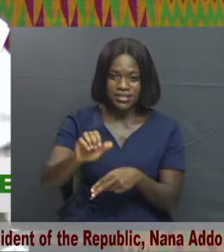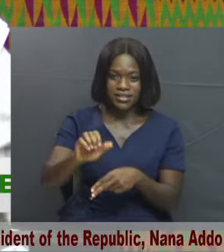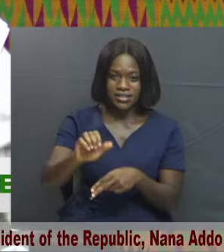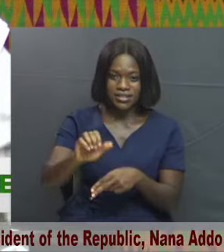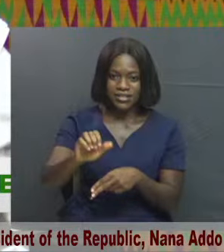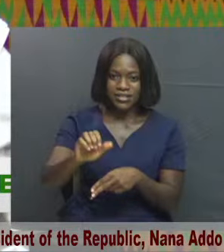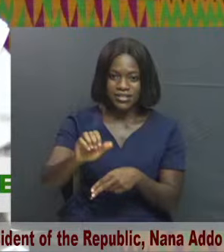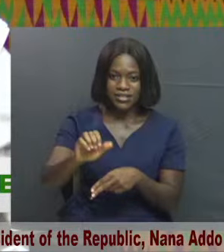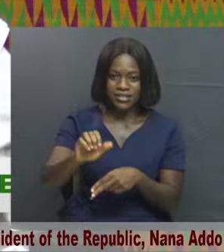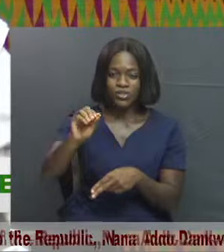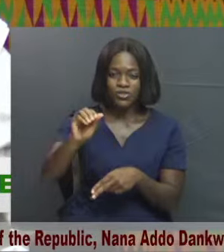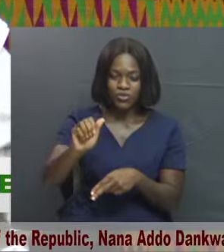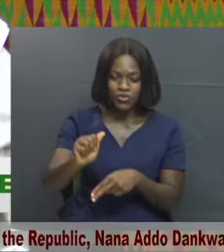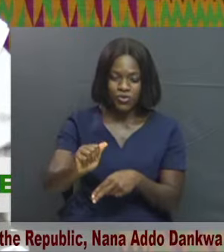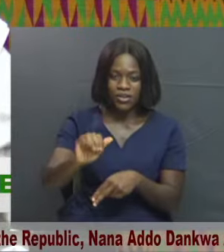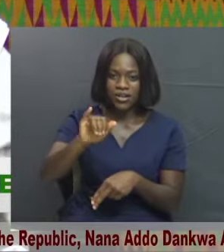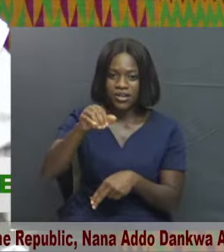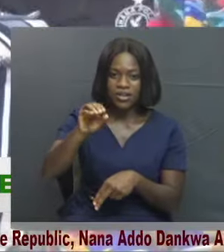Lunas